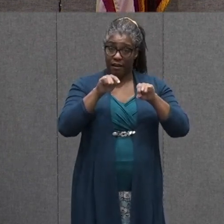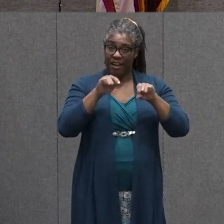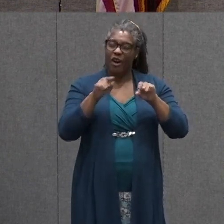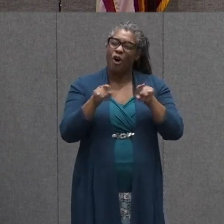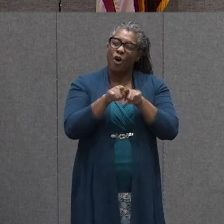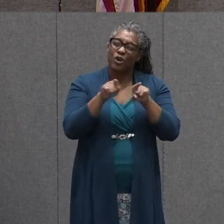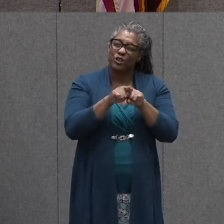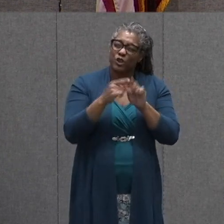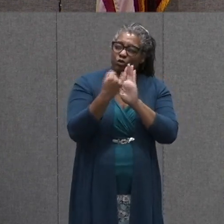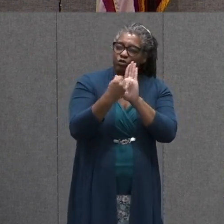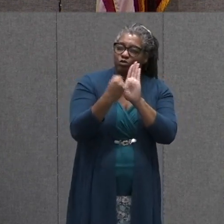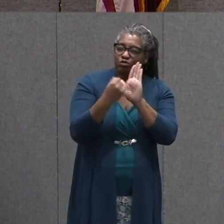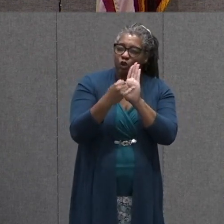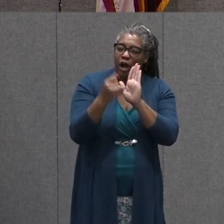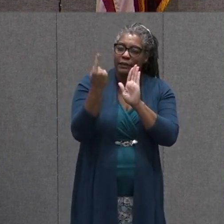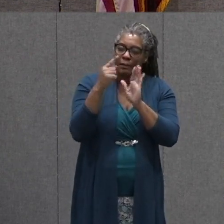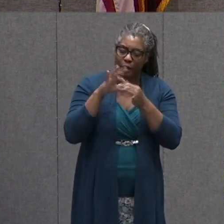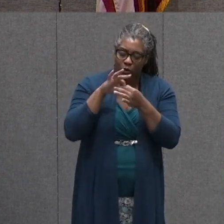others.